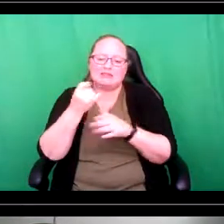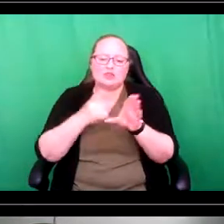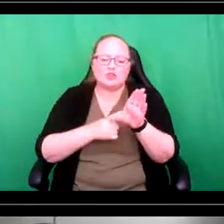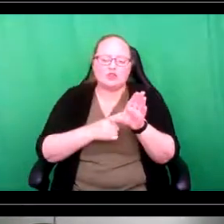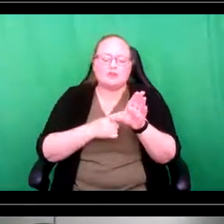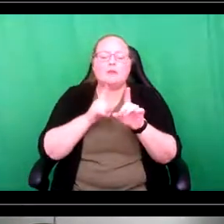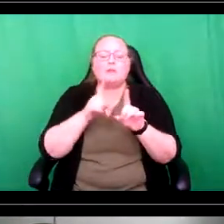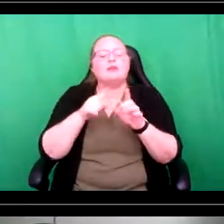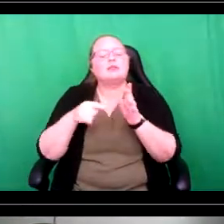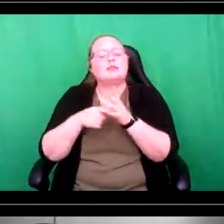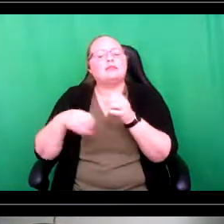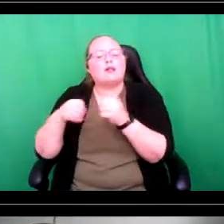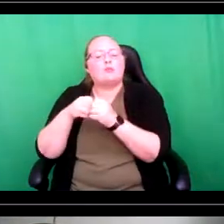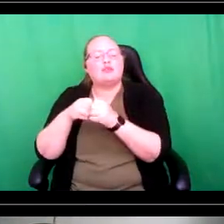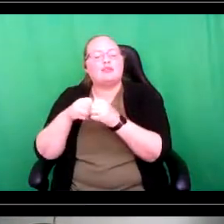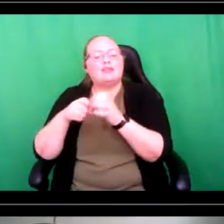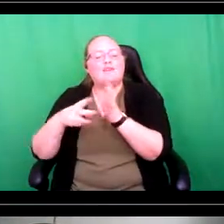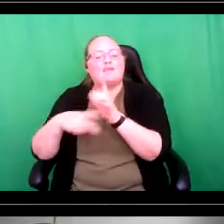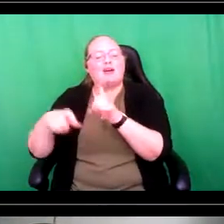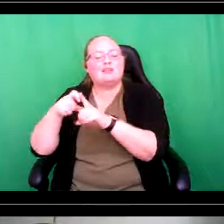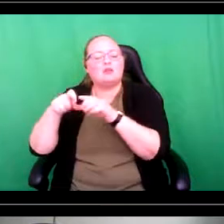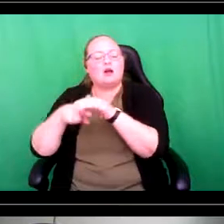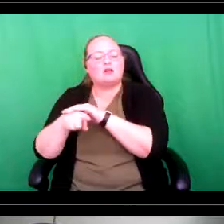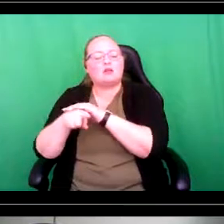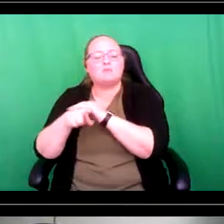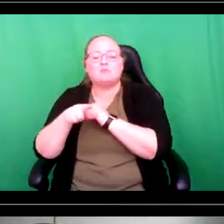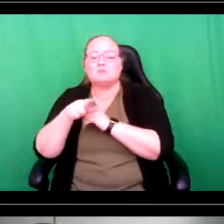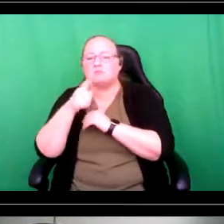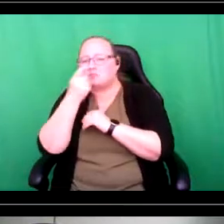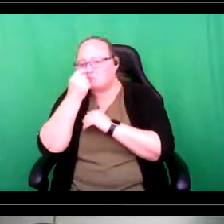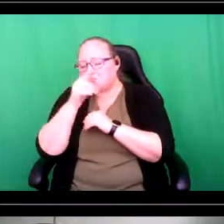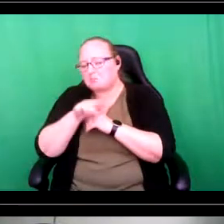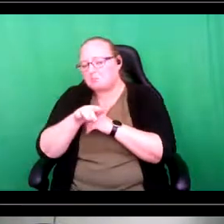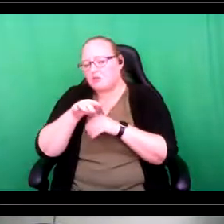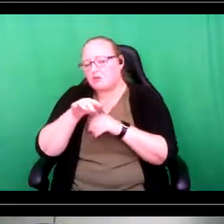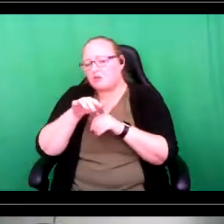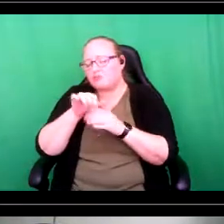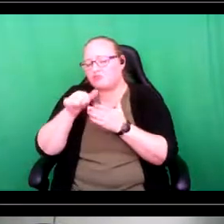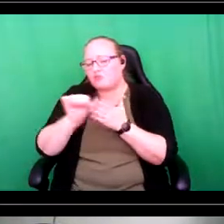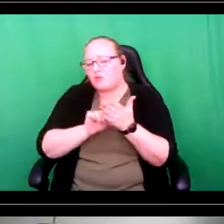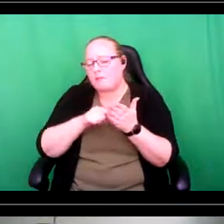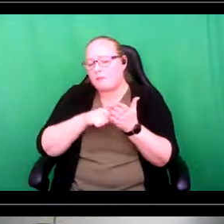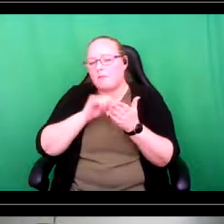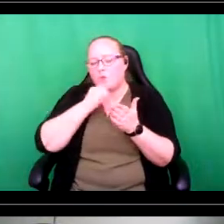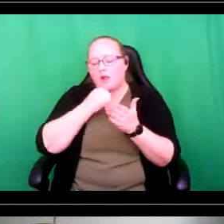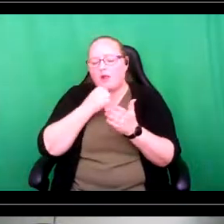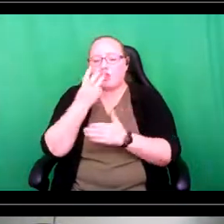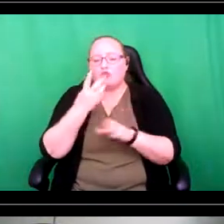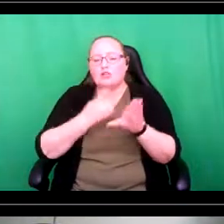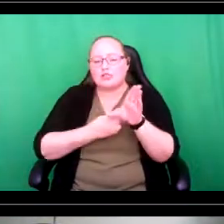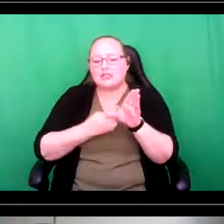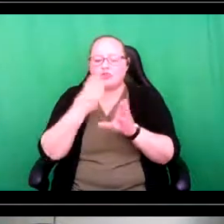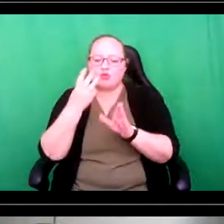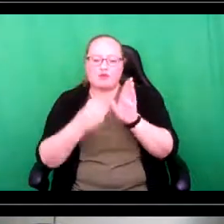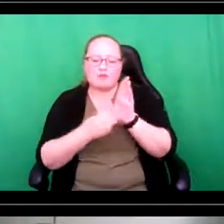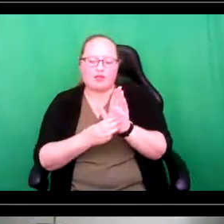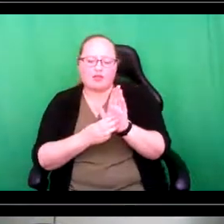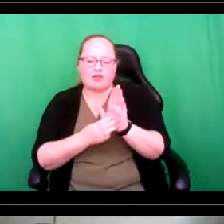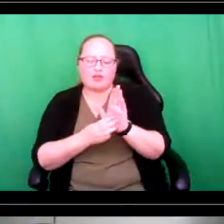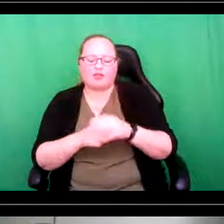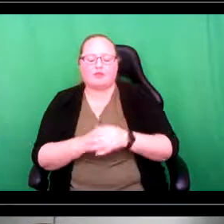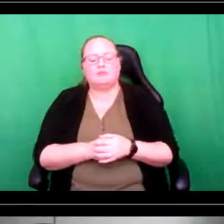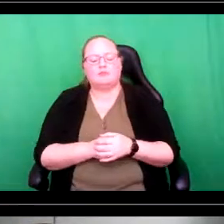Viaduct, that's programmed to take 3 years and 3 months. Similarly, works to the A13